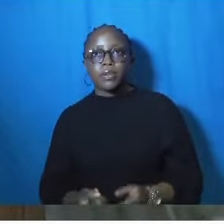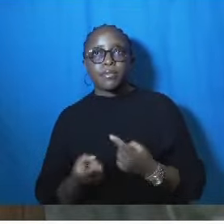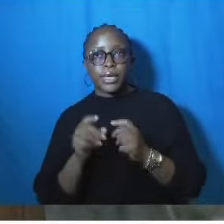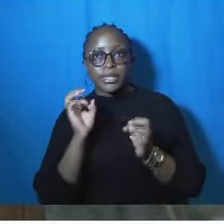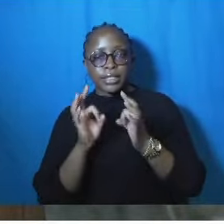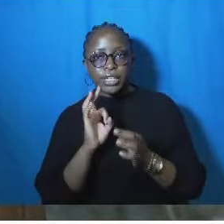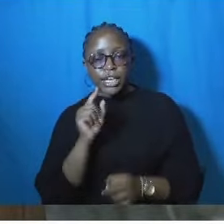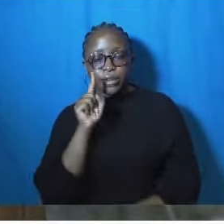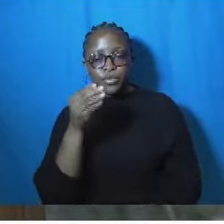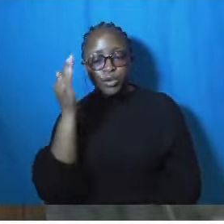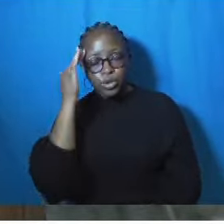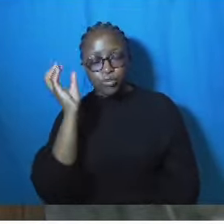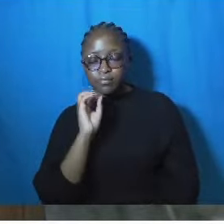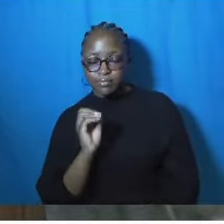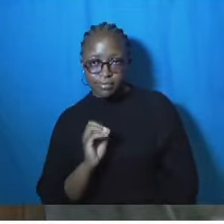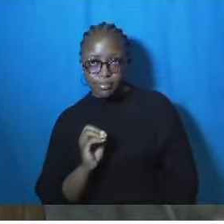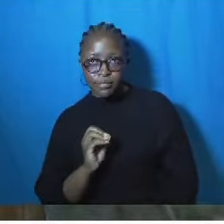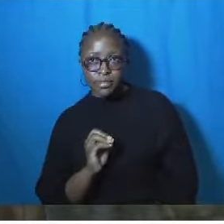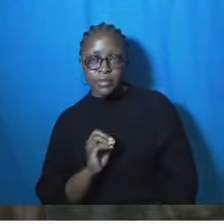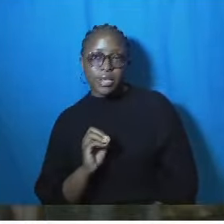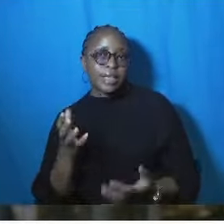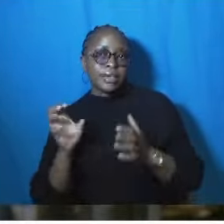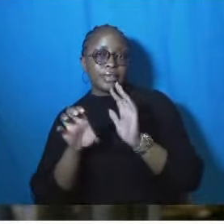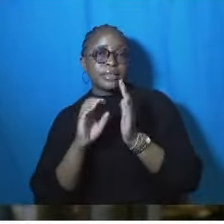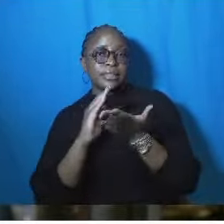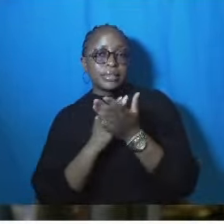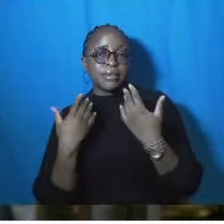Claudius, wachatu, ni Mungu.